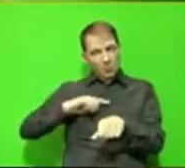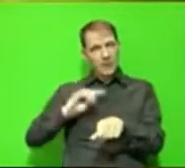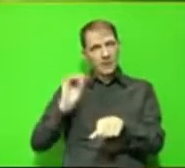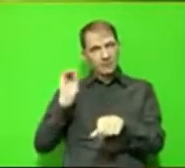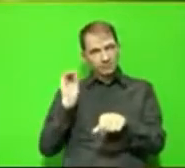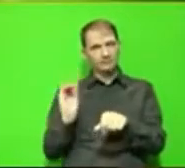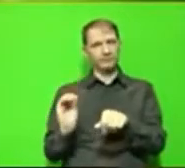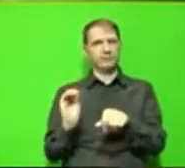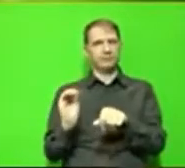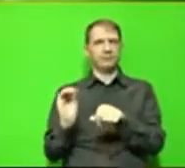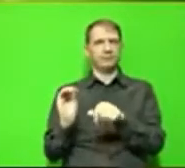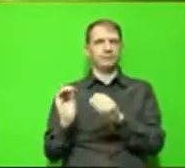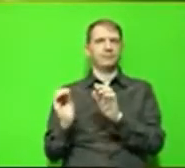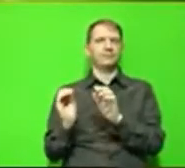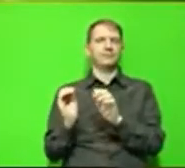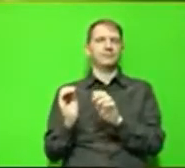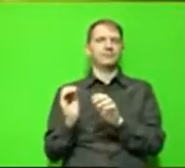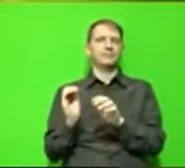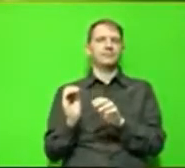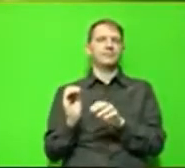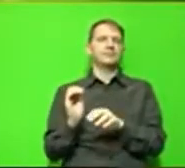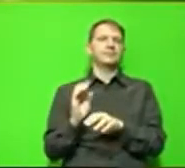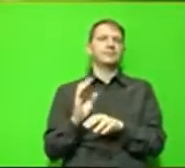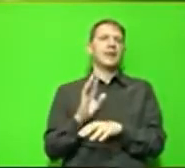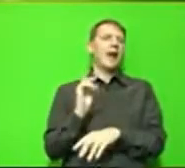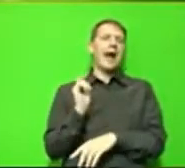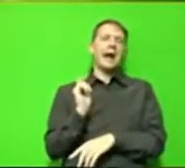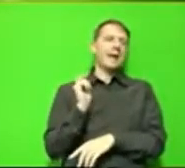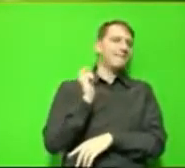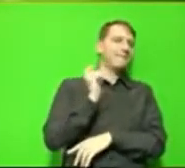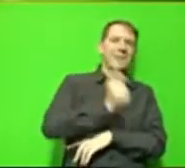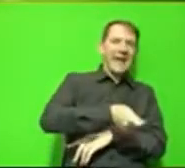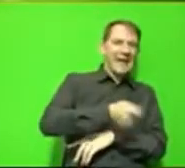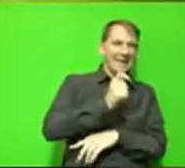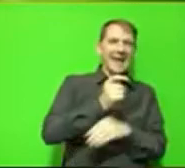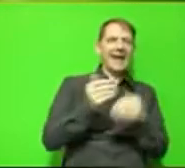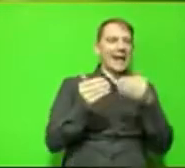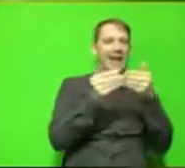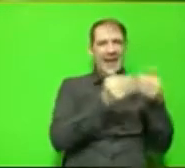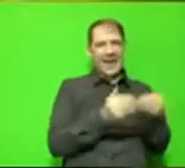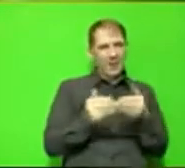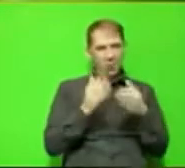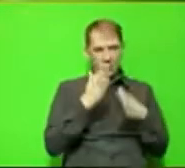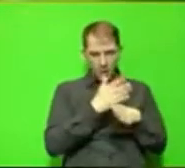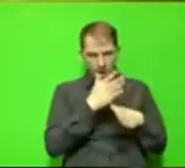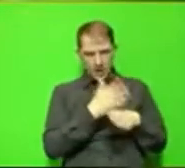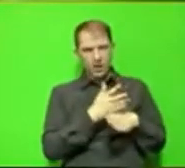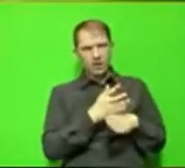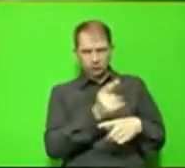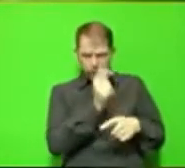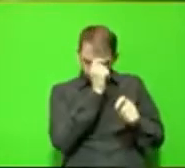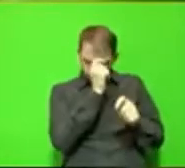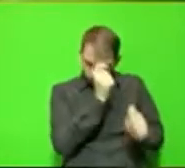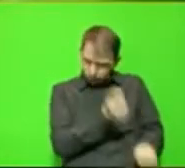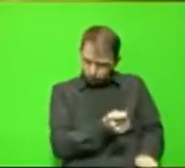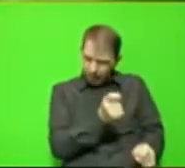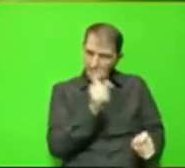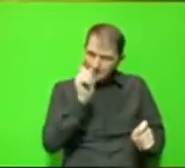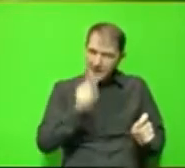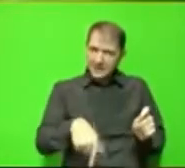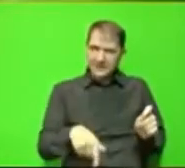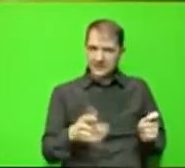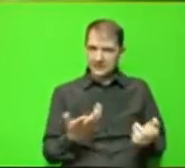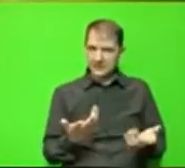care work performed by women and girls. We are duty-bound as parliamentarians, not only to craft laws that break these